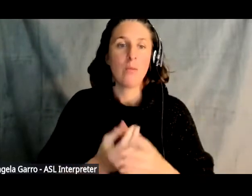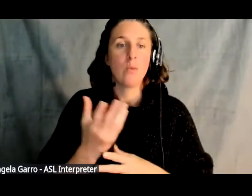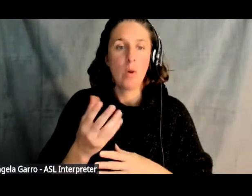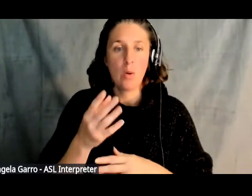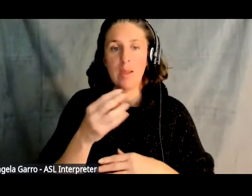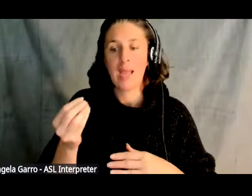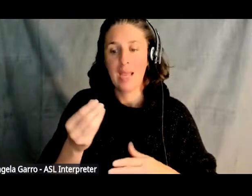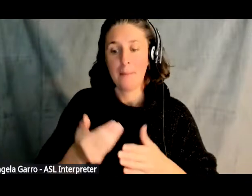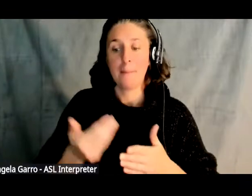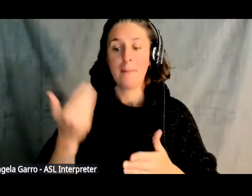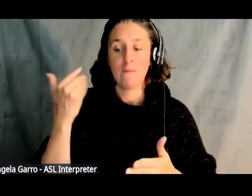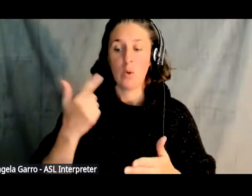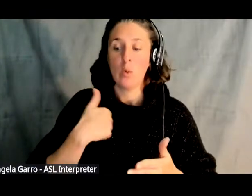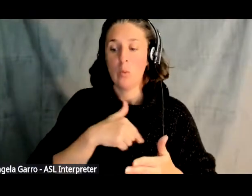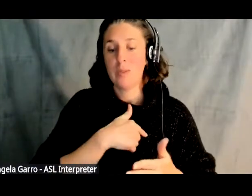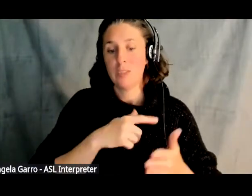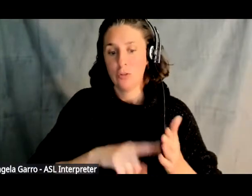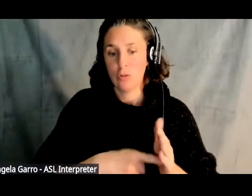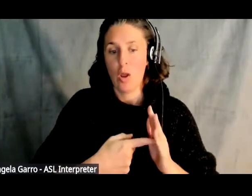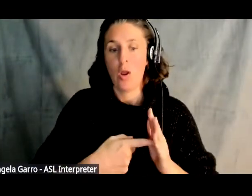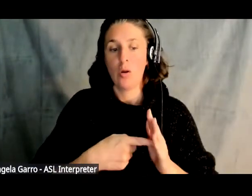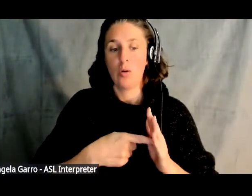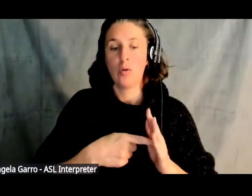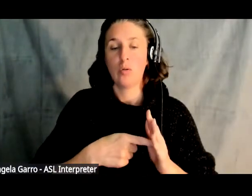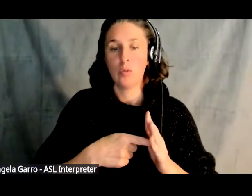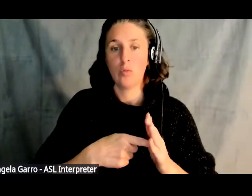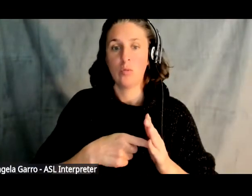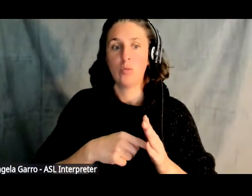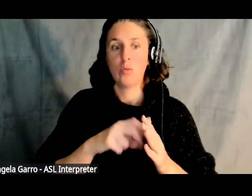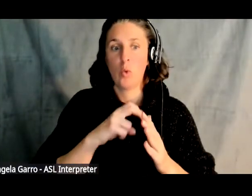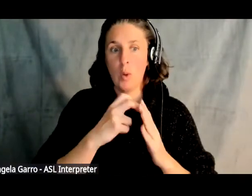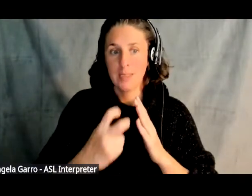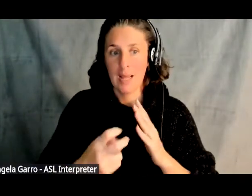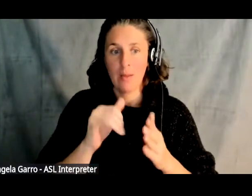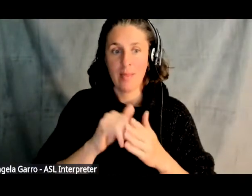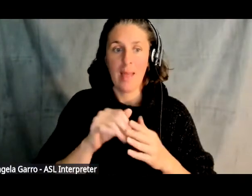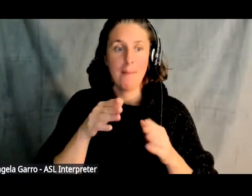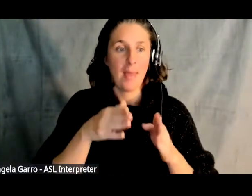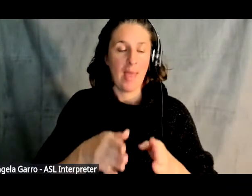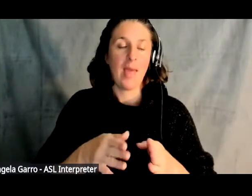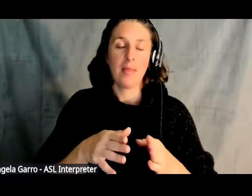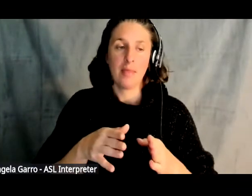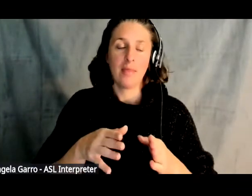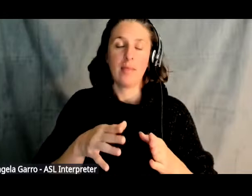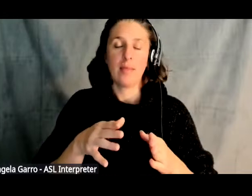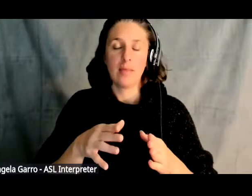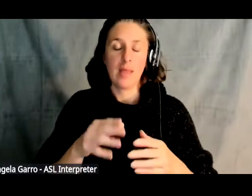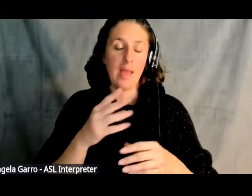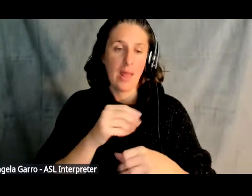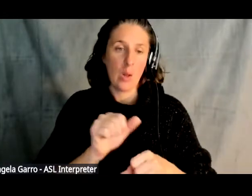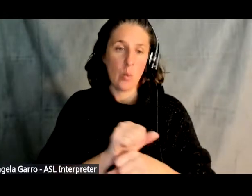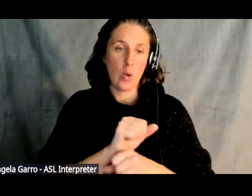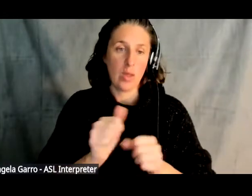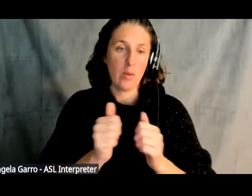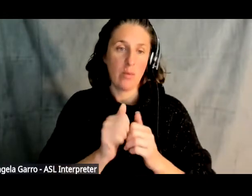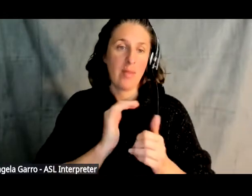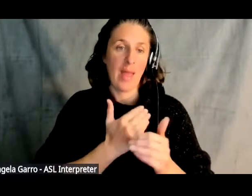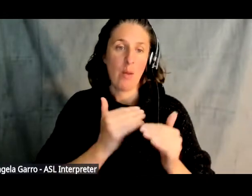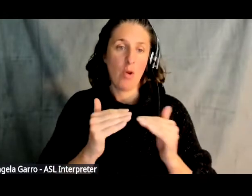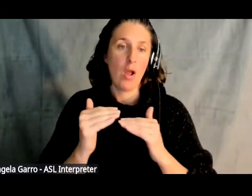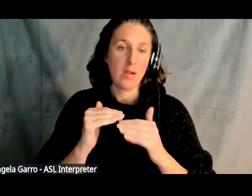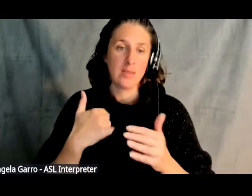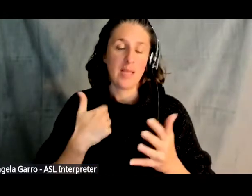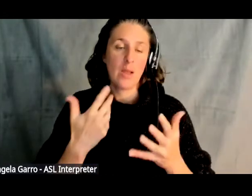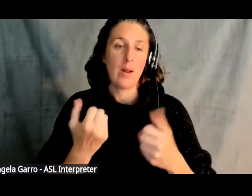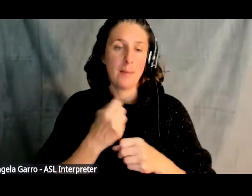And before we start going down that path and working with our colleagues, I want to make sure,